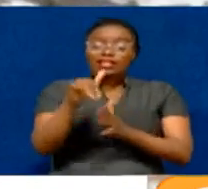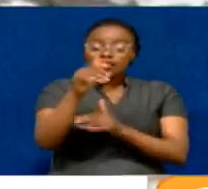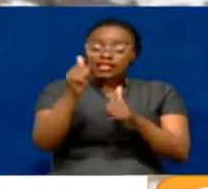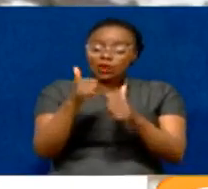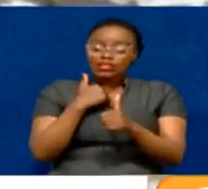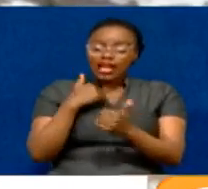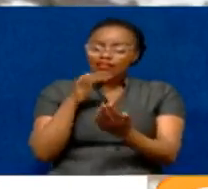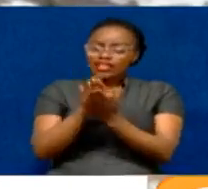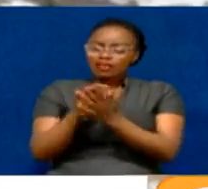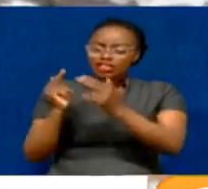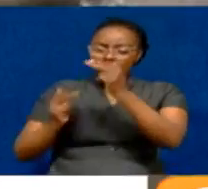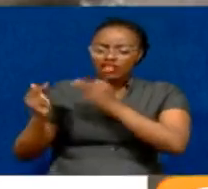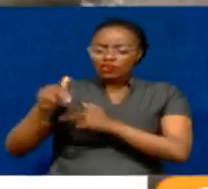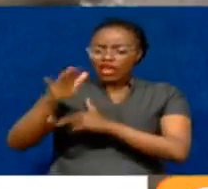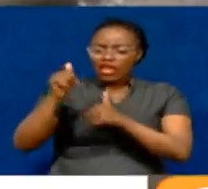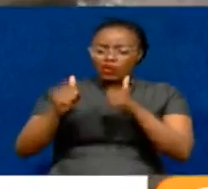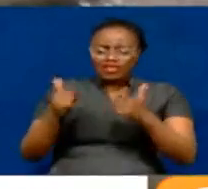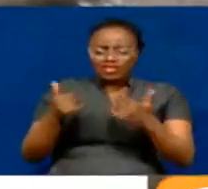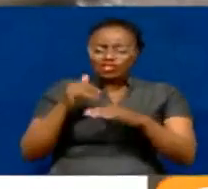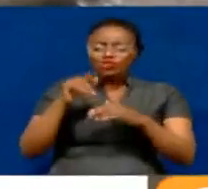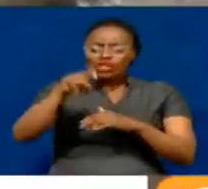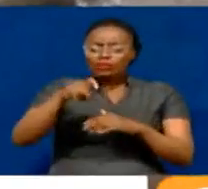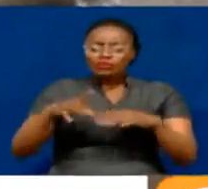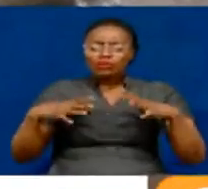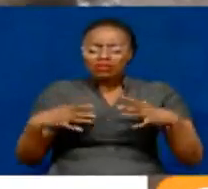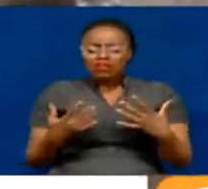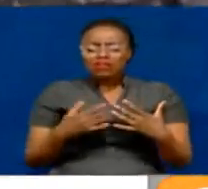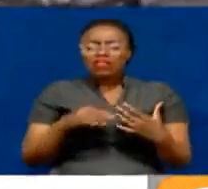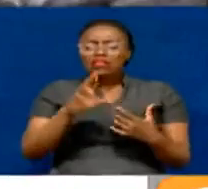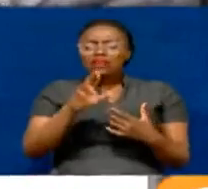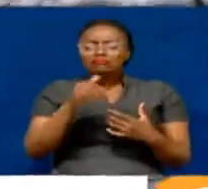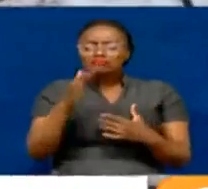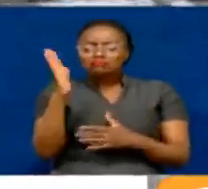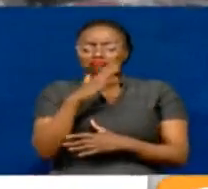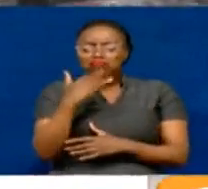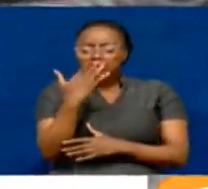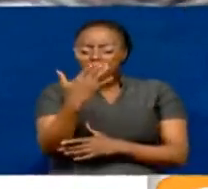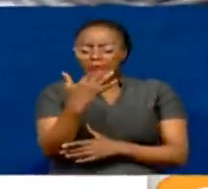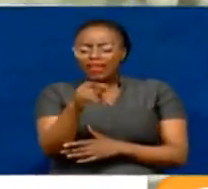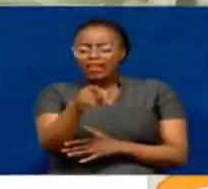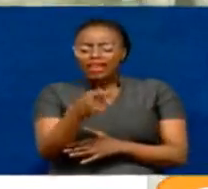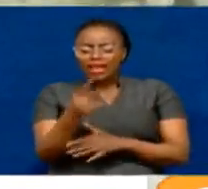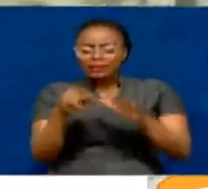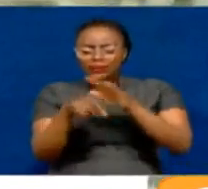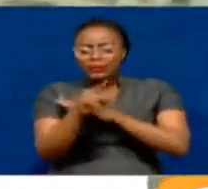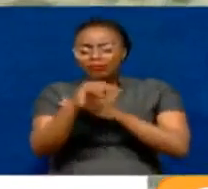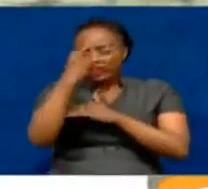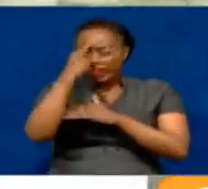heritage area, ni mahali ya kujivunia. The raw sewage discharge has found its way into the Indian Ocean.